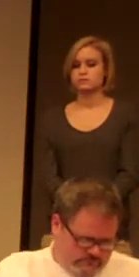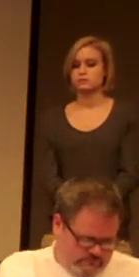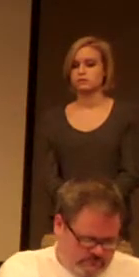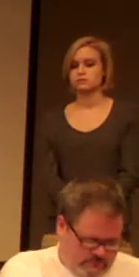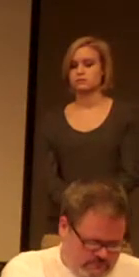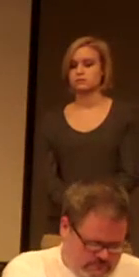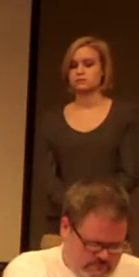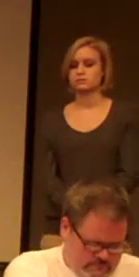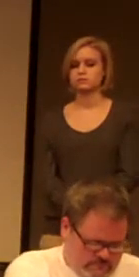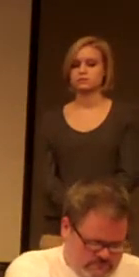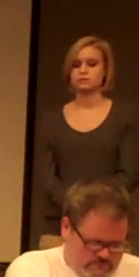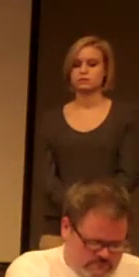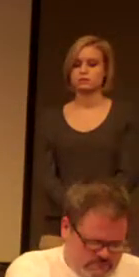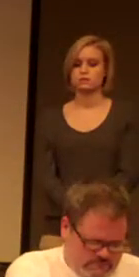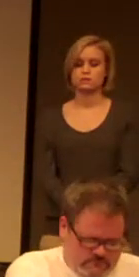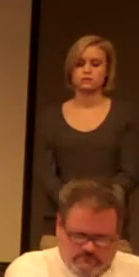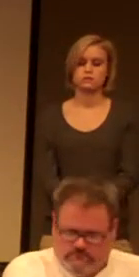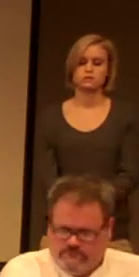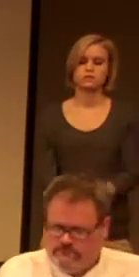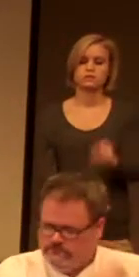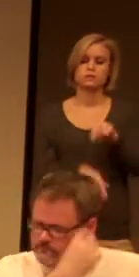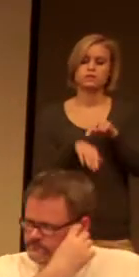National Road.